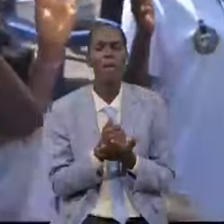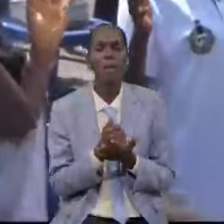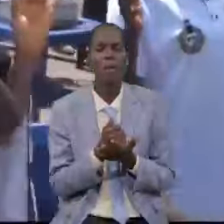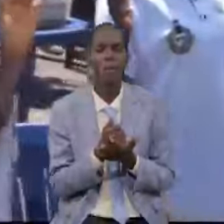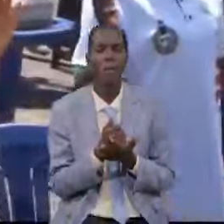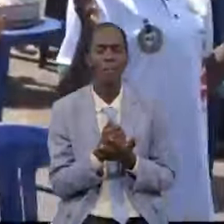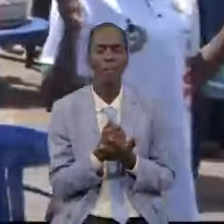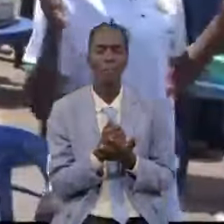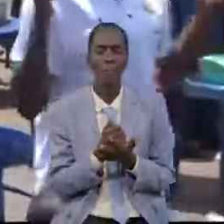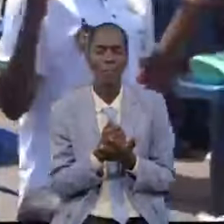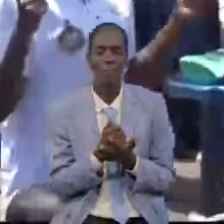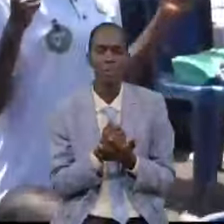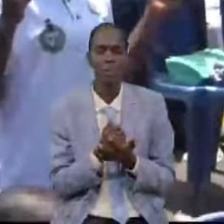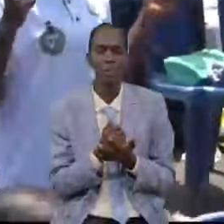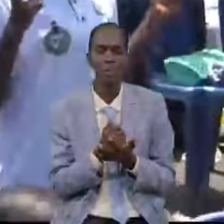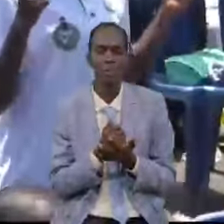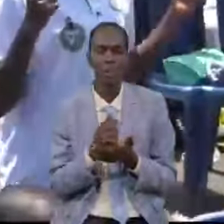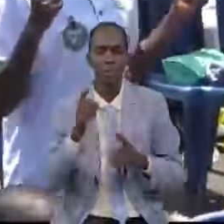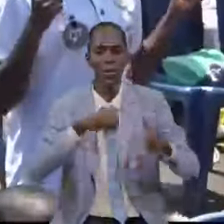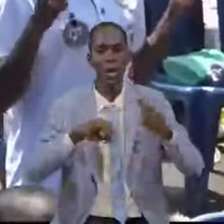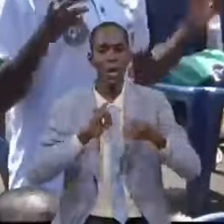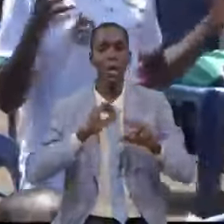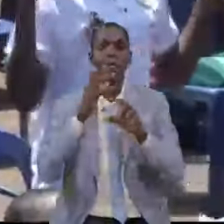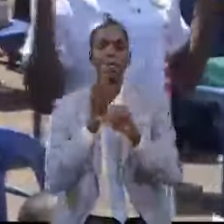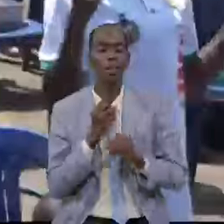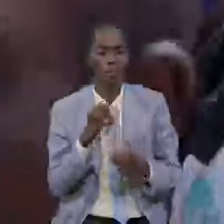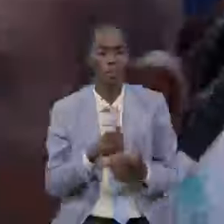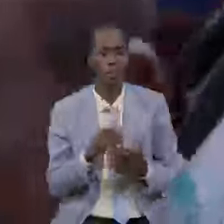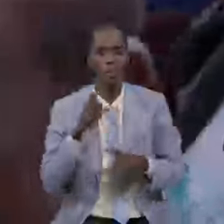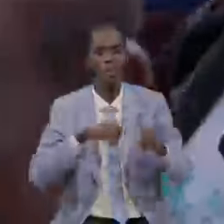I got it. I got it.